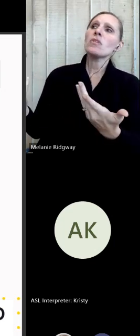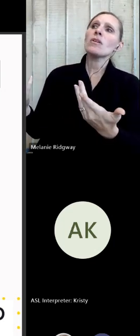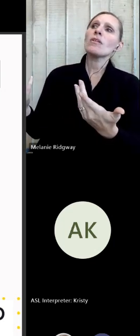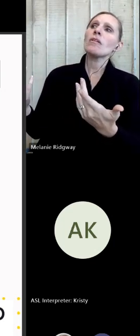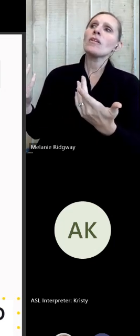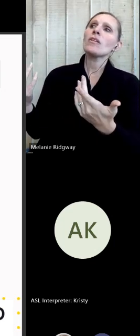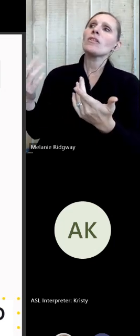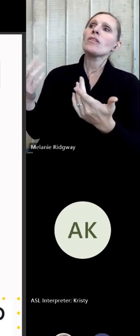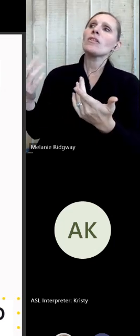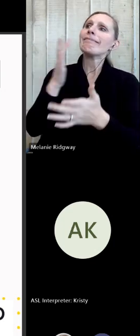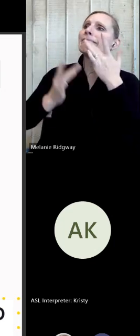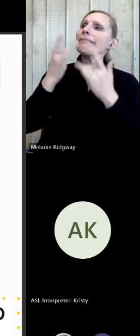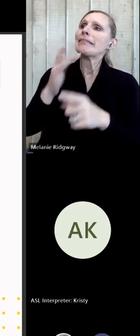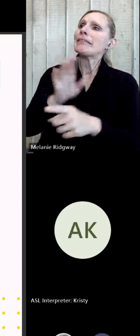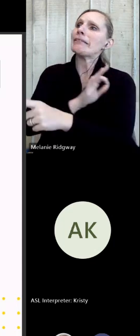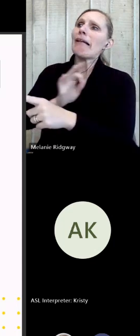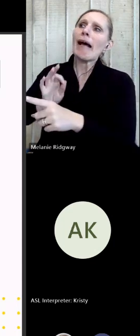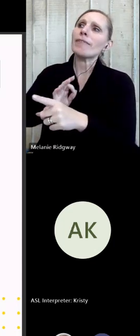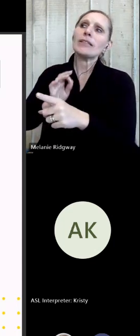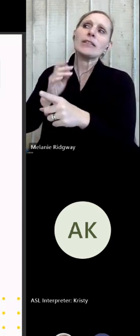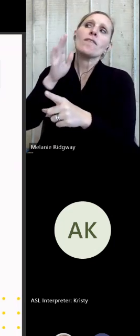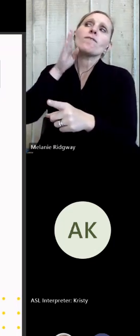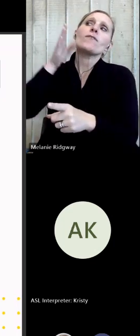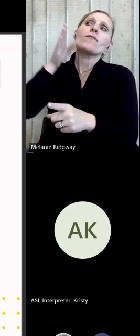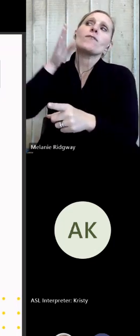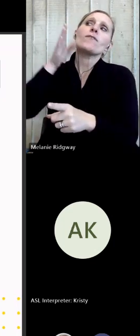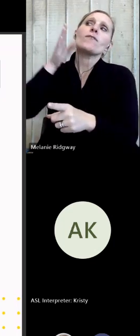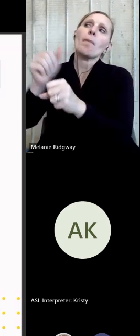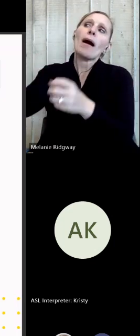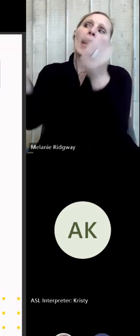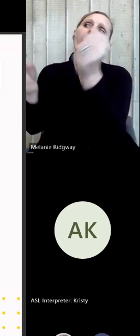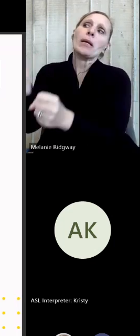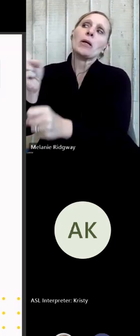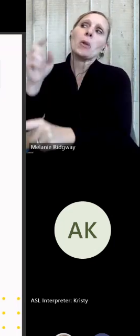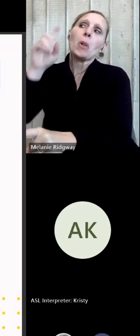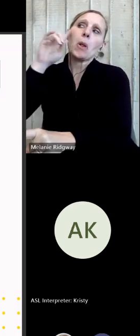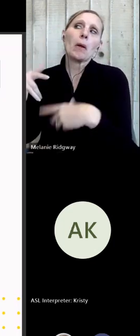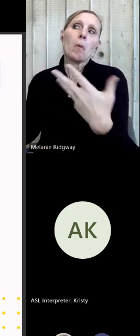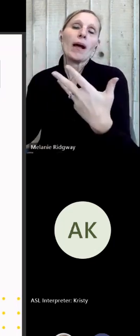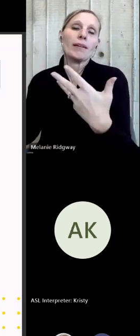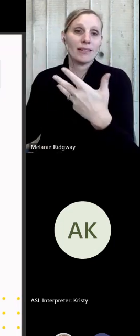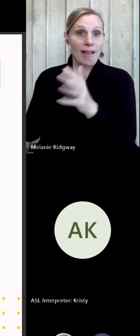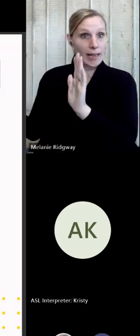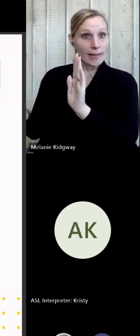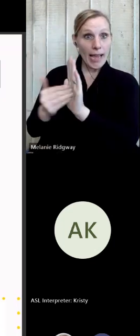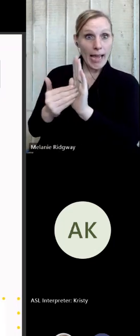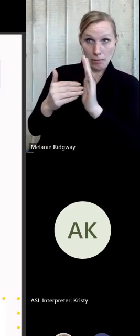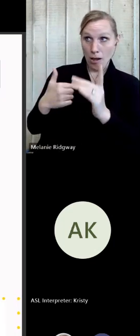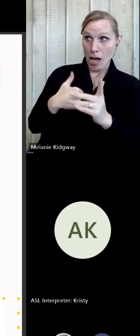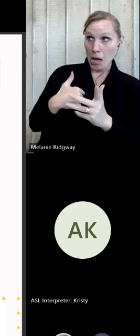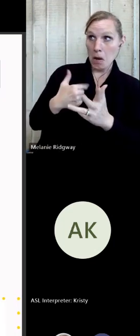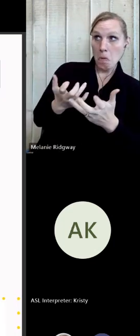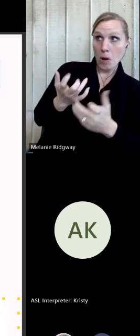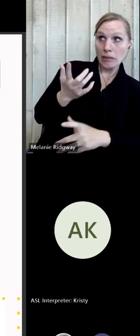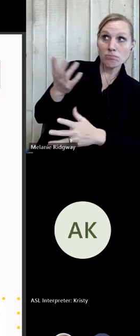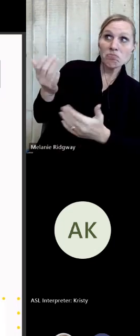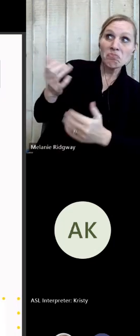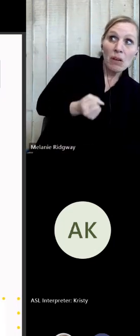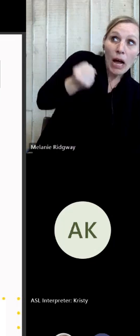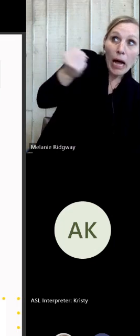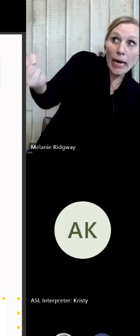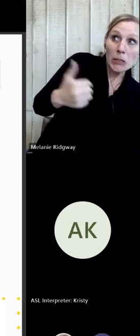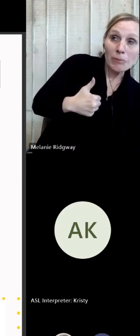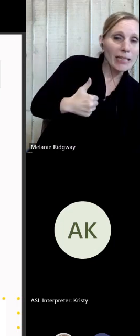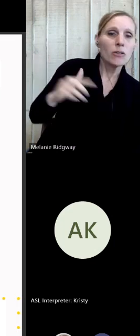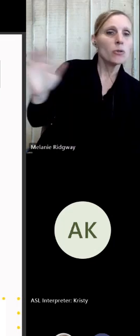future job openings? You'll notice here, we're not asking for a job. We're asking about